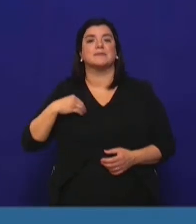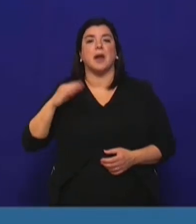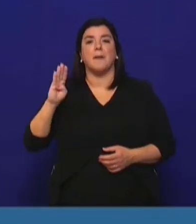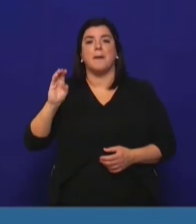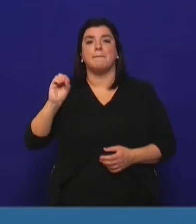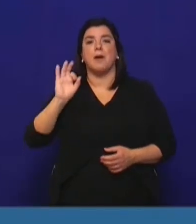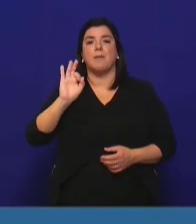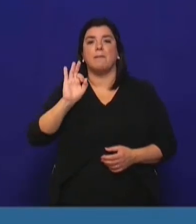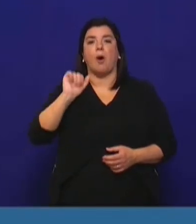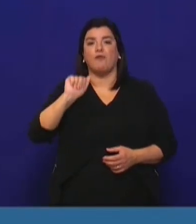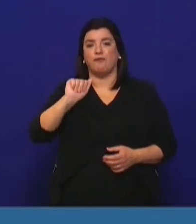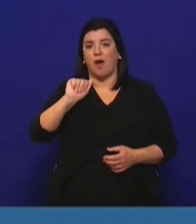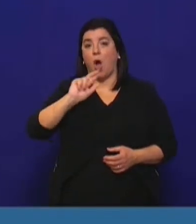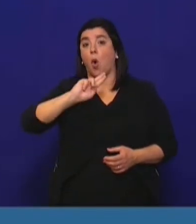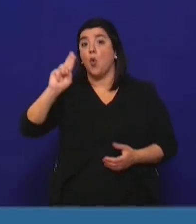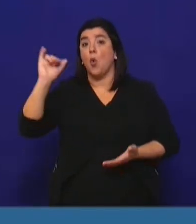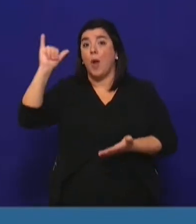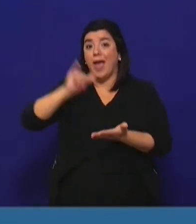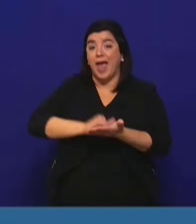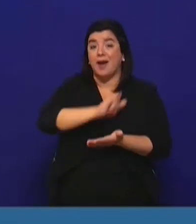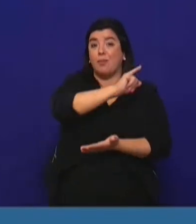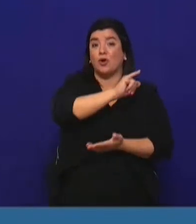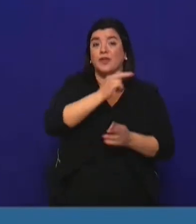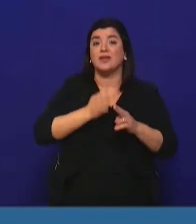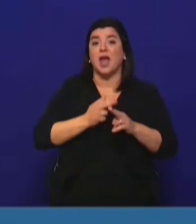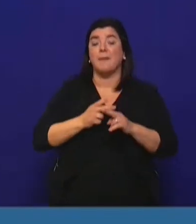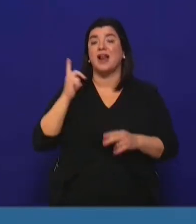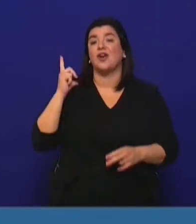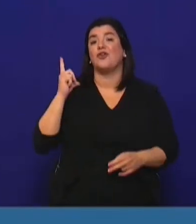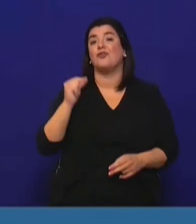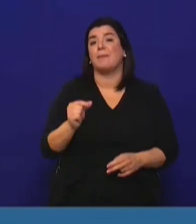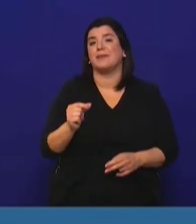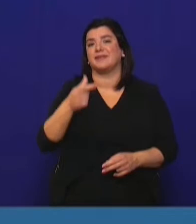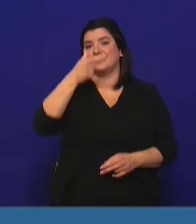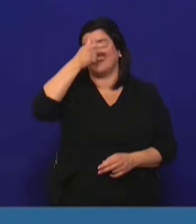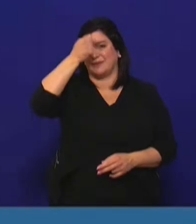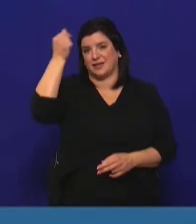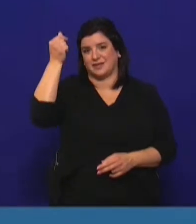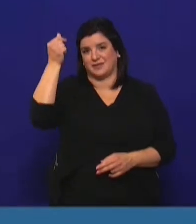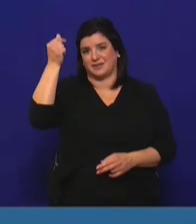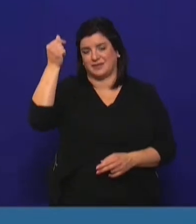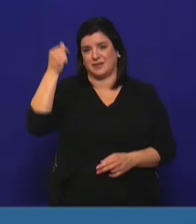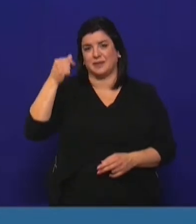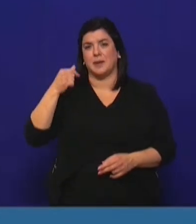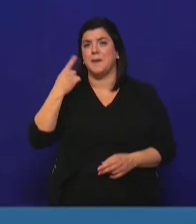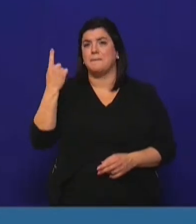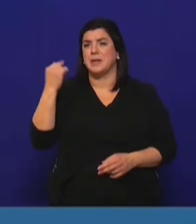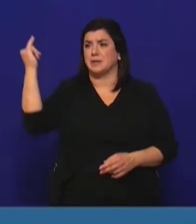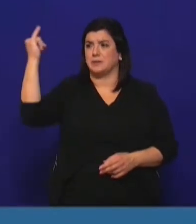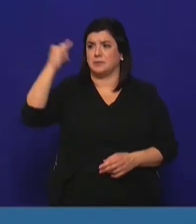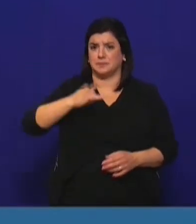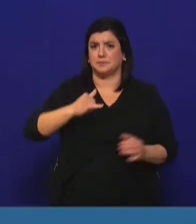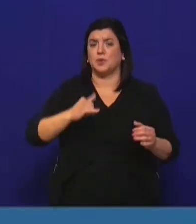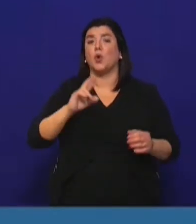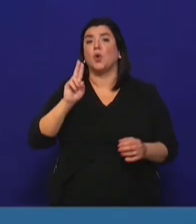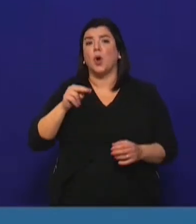testing u wkoll minn dawk il-każijiet pożittivi li jkollna aħna nagħmlu random testing għal genetic sequencing mill-molecular